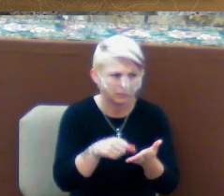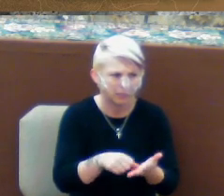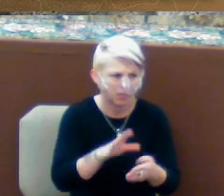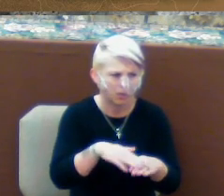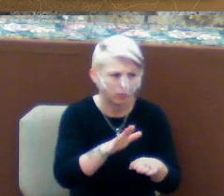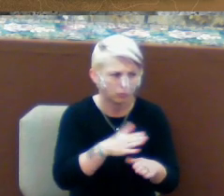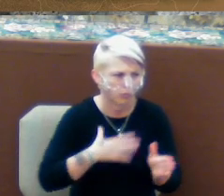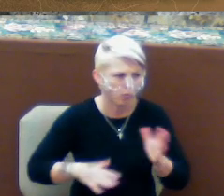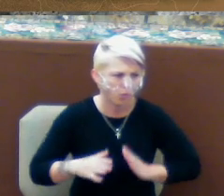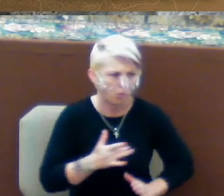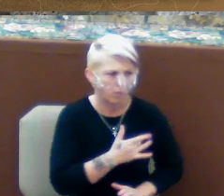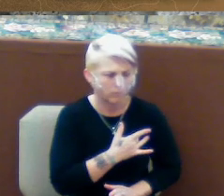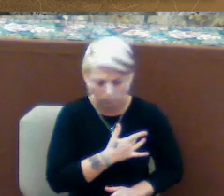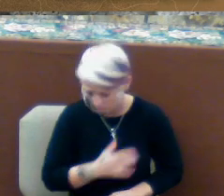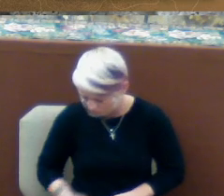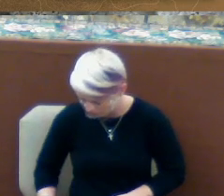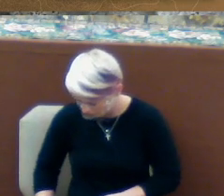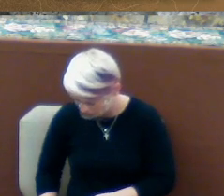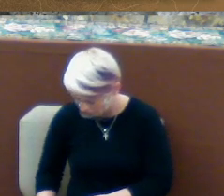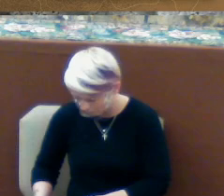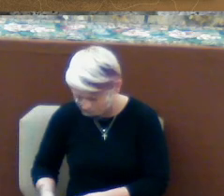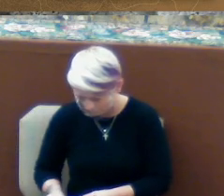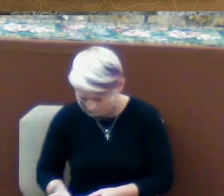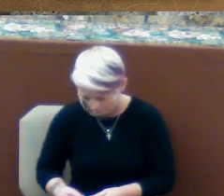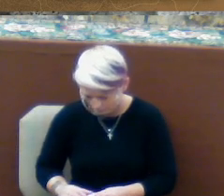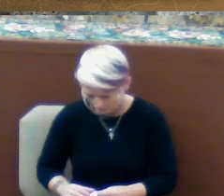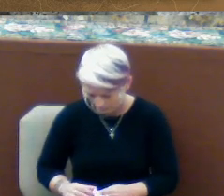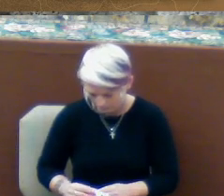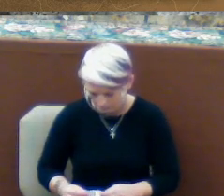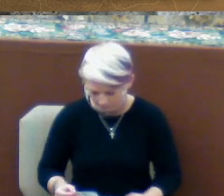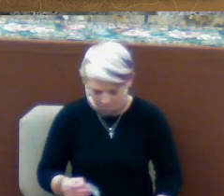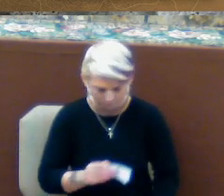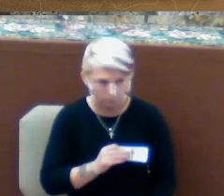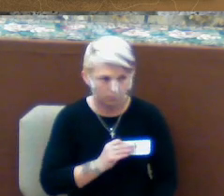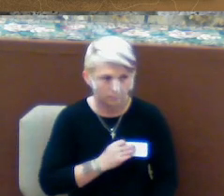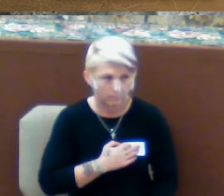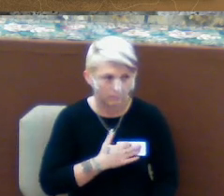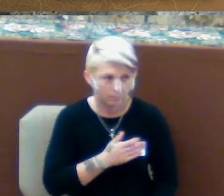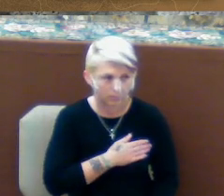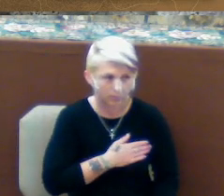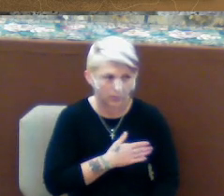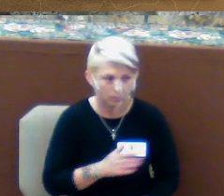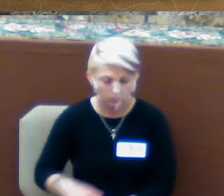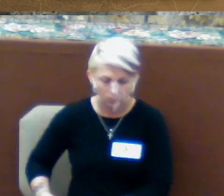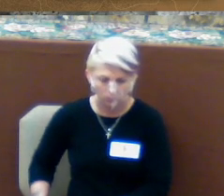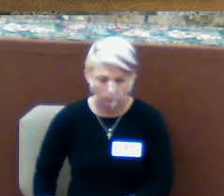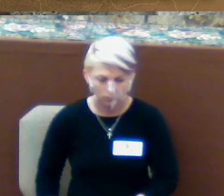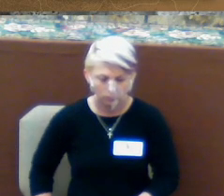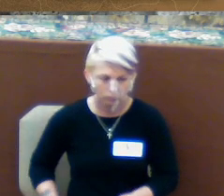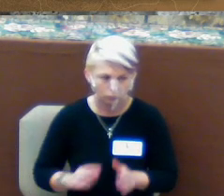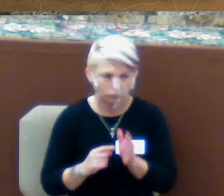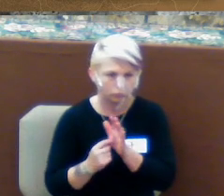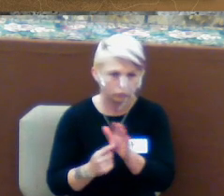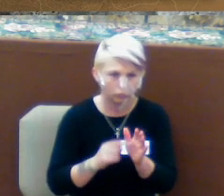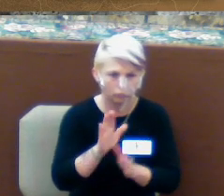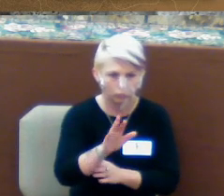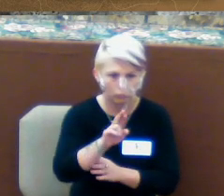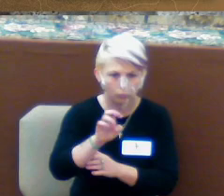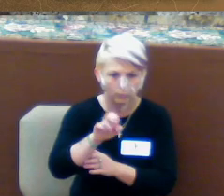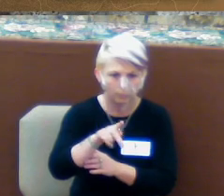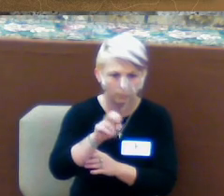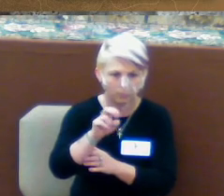your clothes over your heart as a sign of your repentance. As you do so, reflect on these